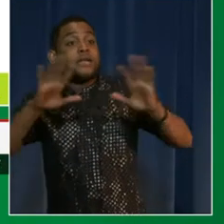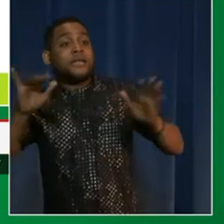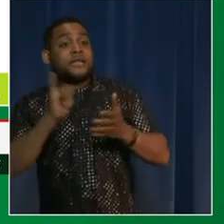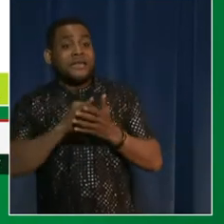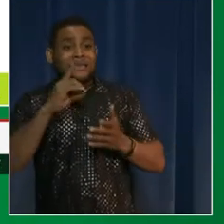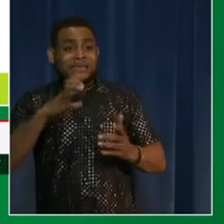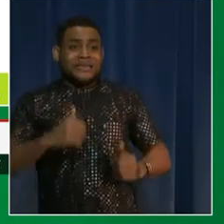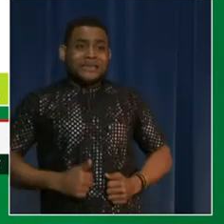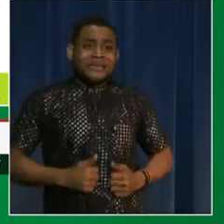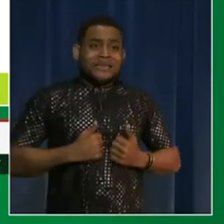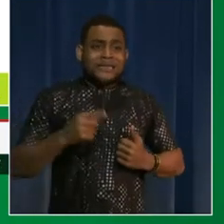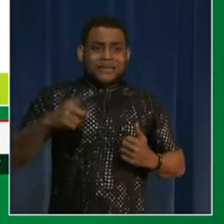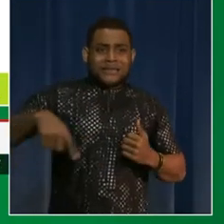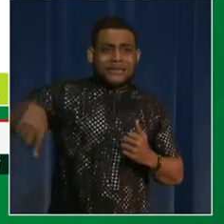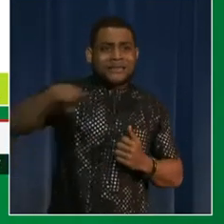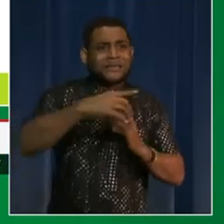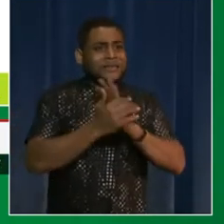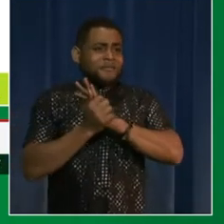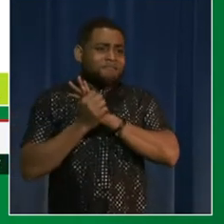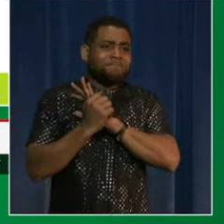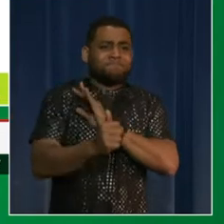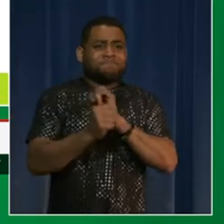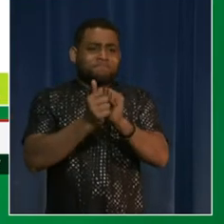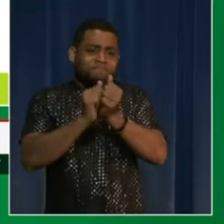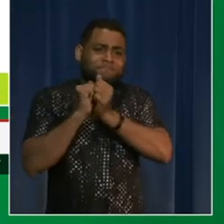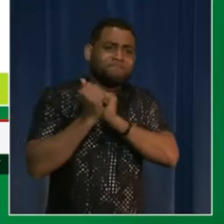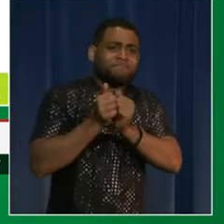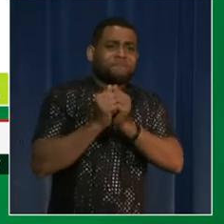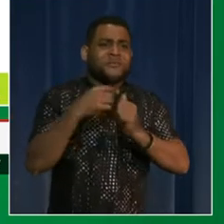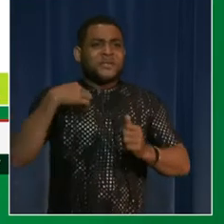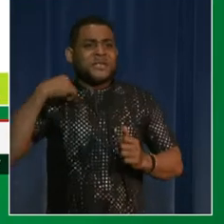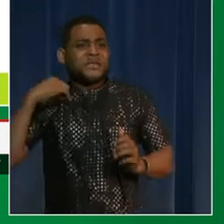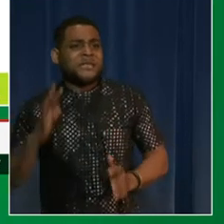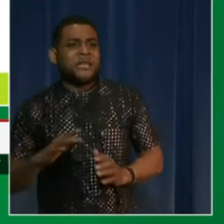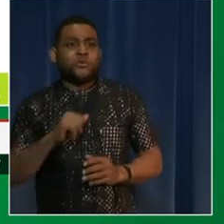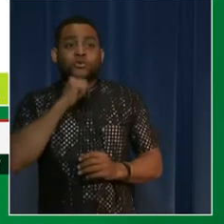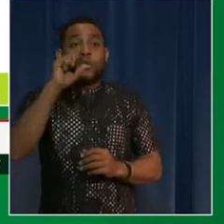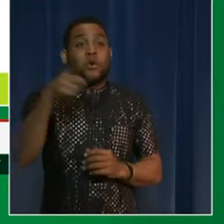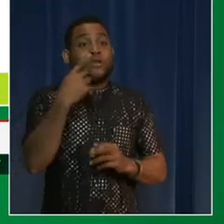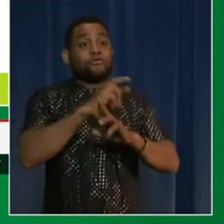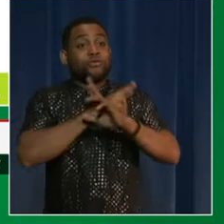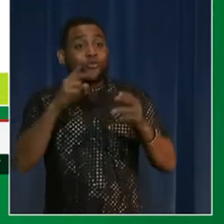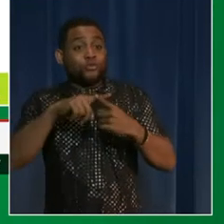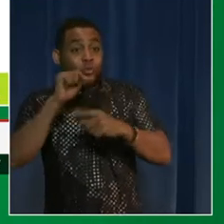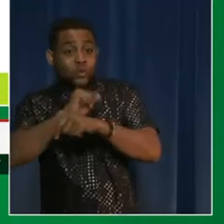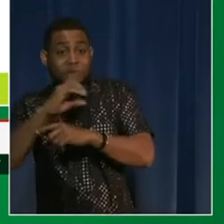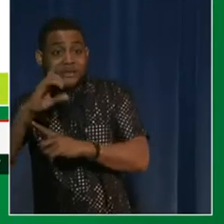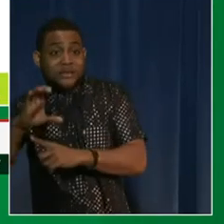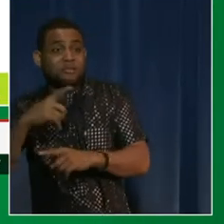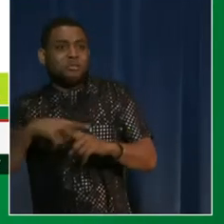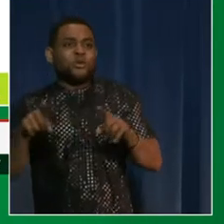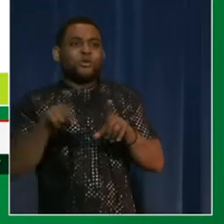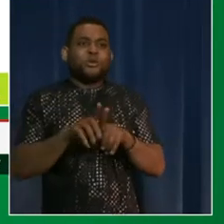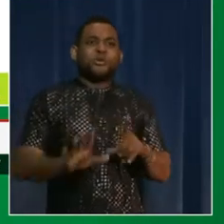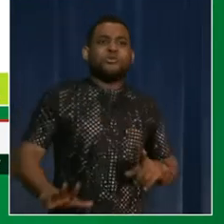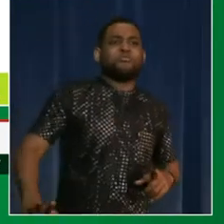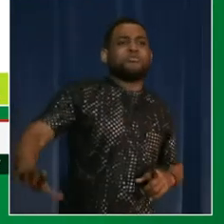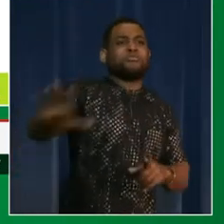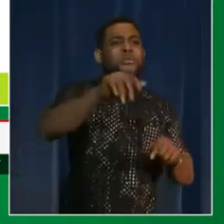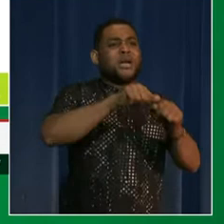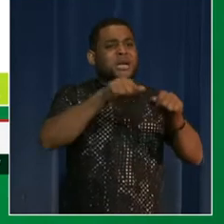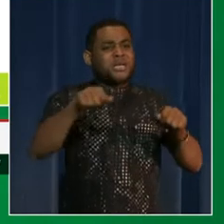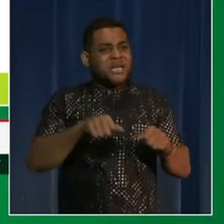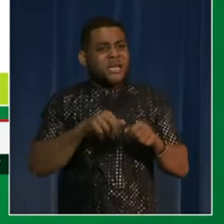talented and competitive candidates ready to not just work in the district, but the region. And so just like the mayor said, we're coming for